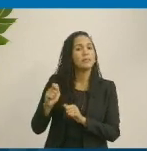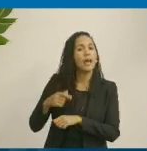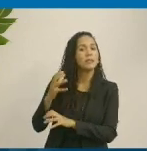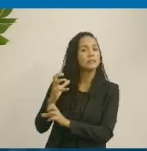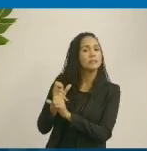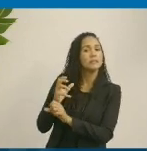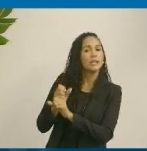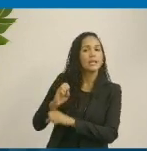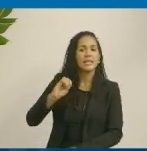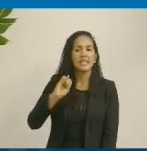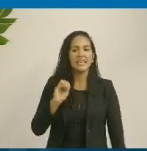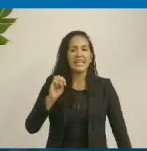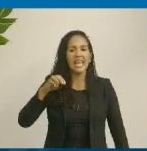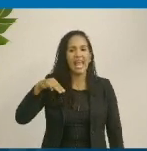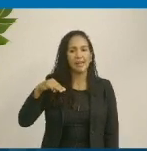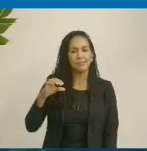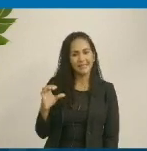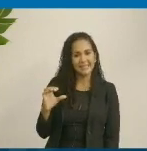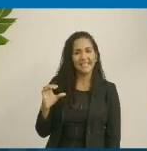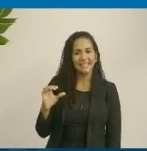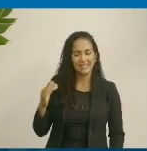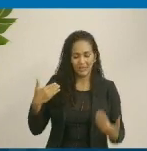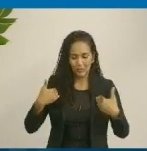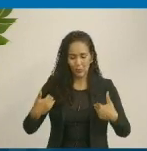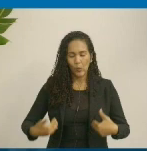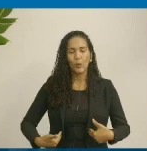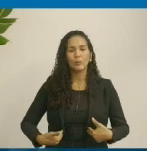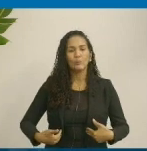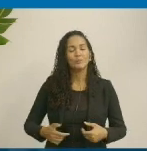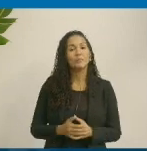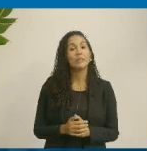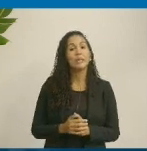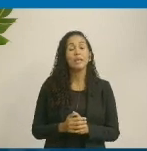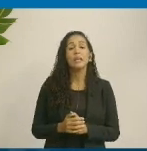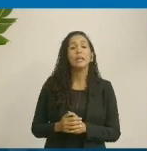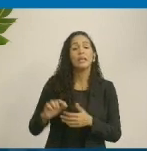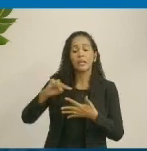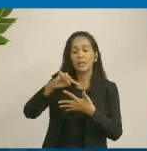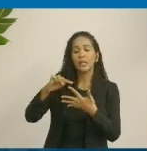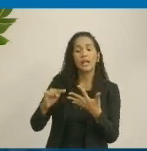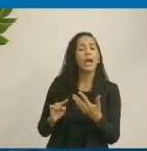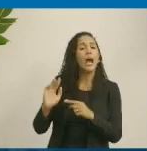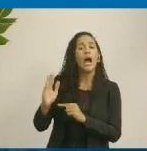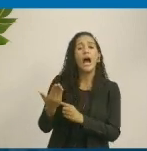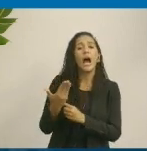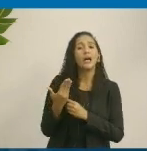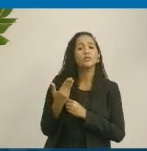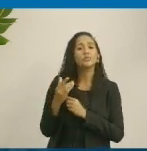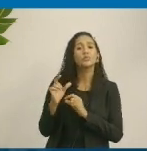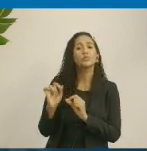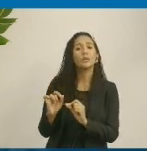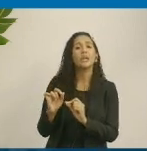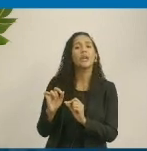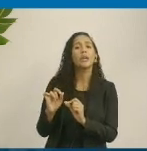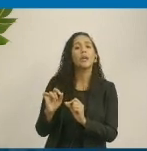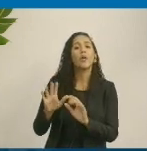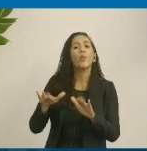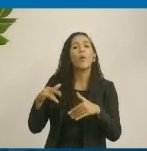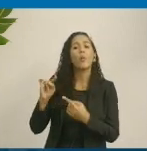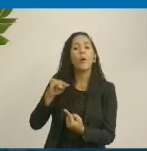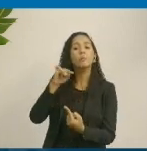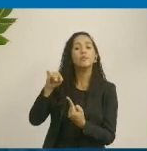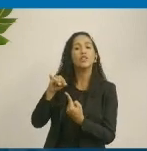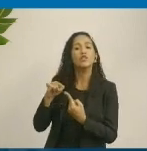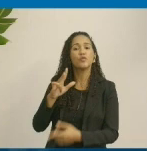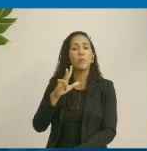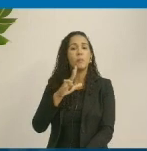profile for you. And this then helps you to set your own personal goals as to how you wish to achieve these. And